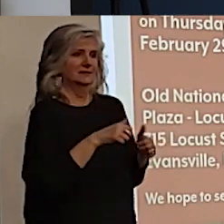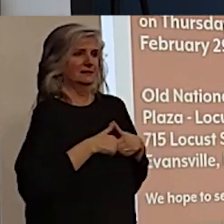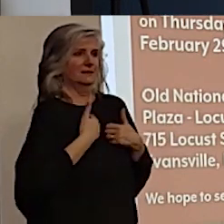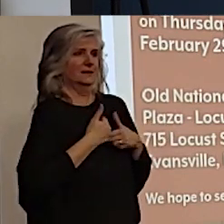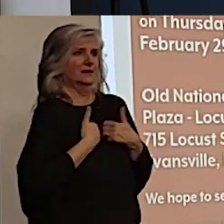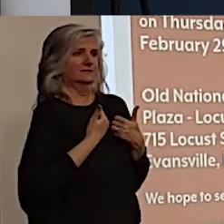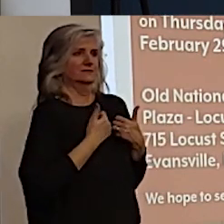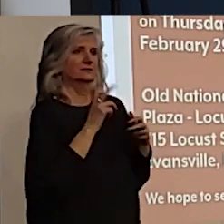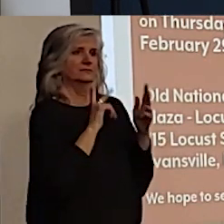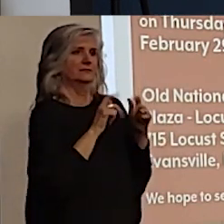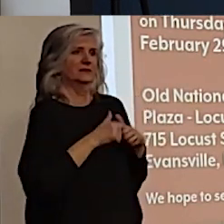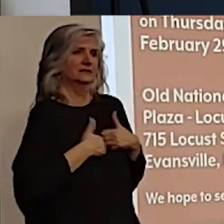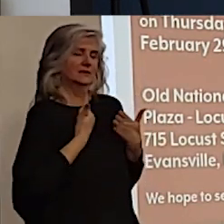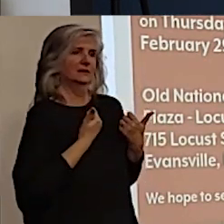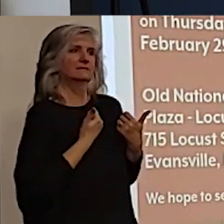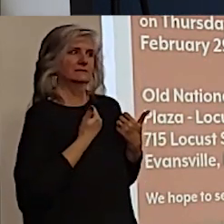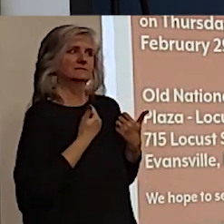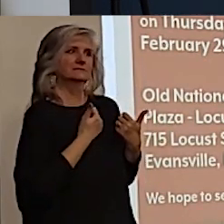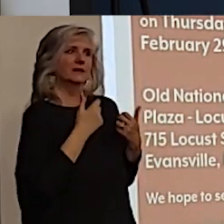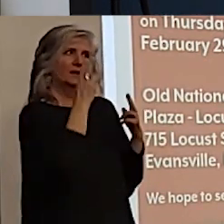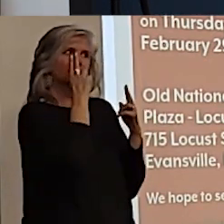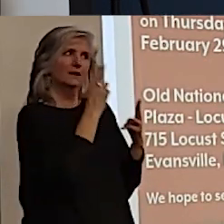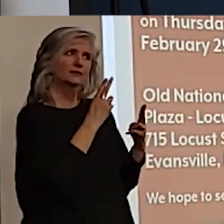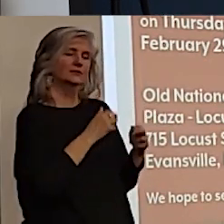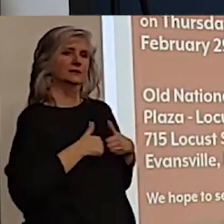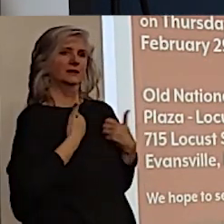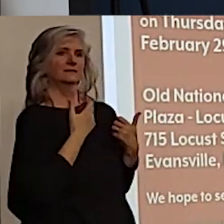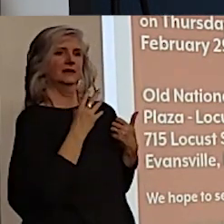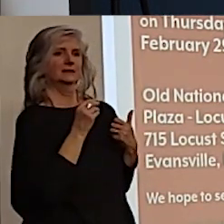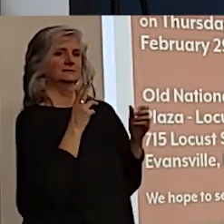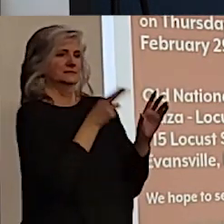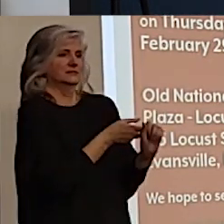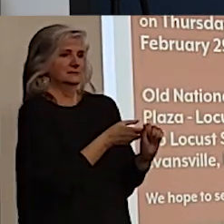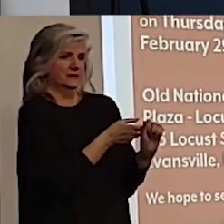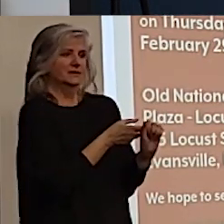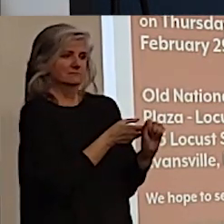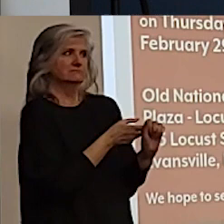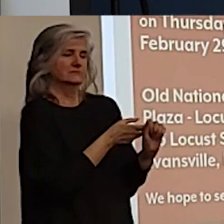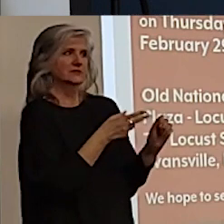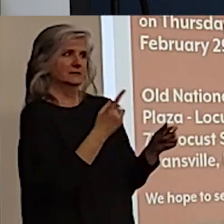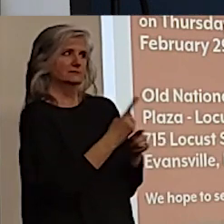live, people to live life in dignity and participate in society in a meaningful way.